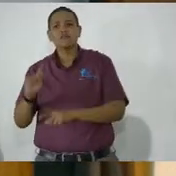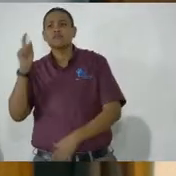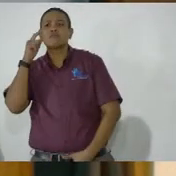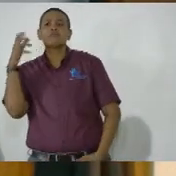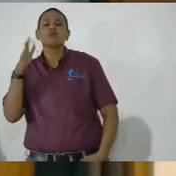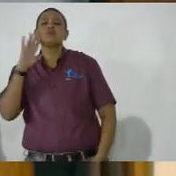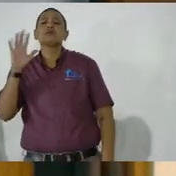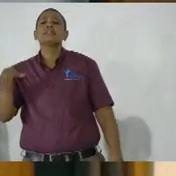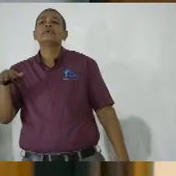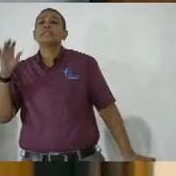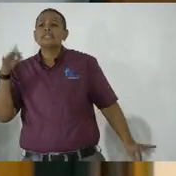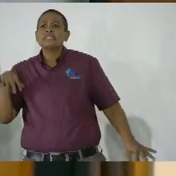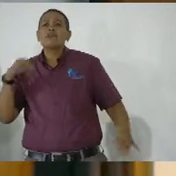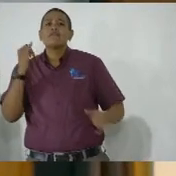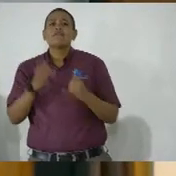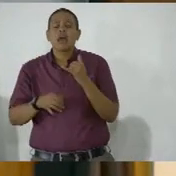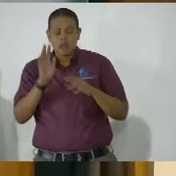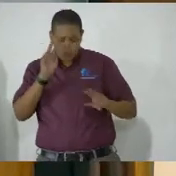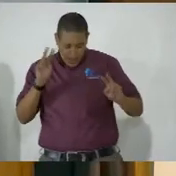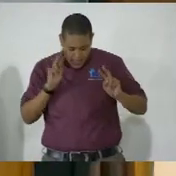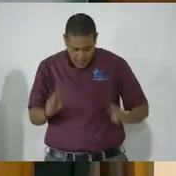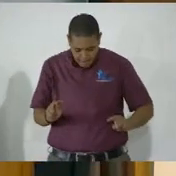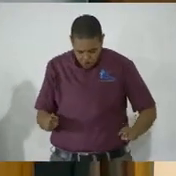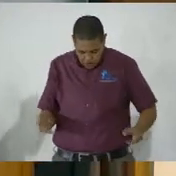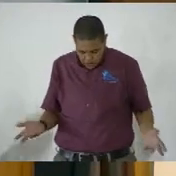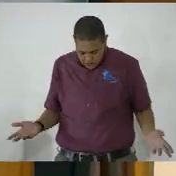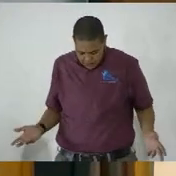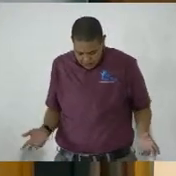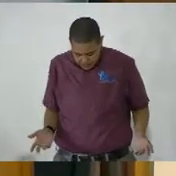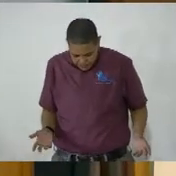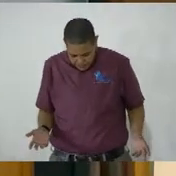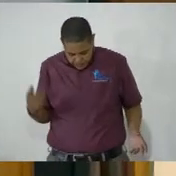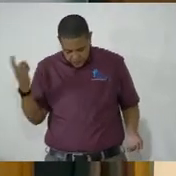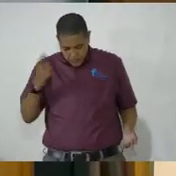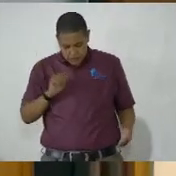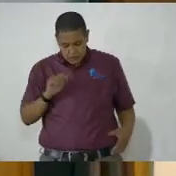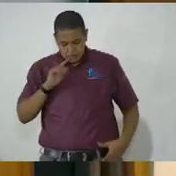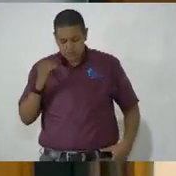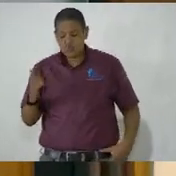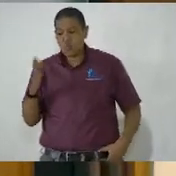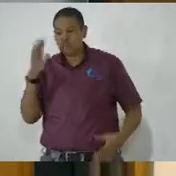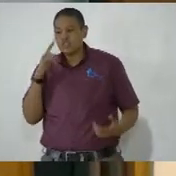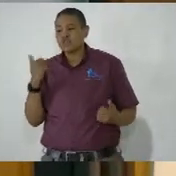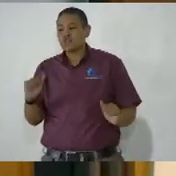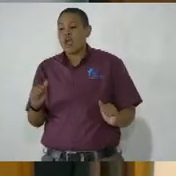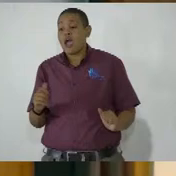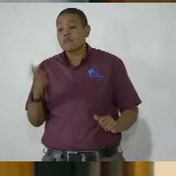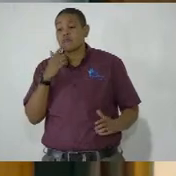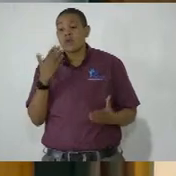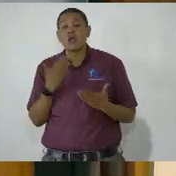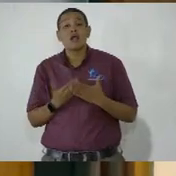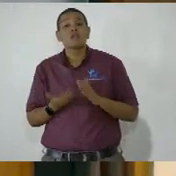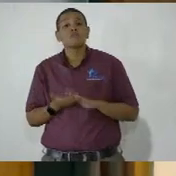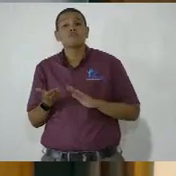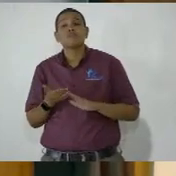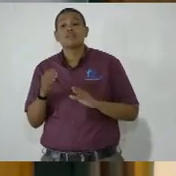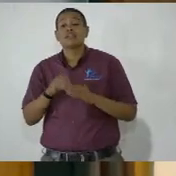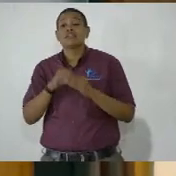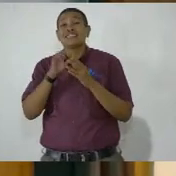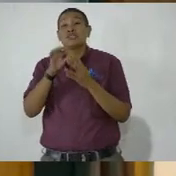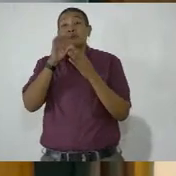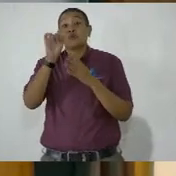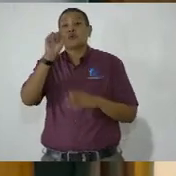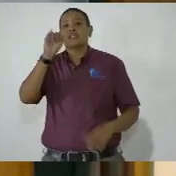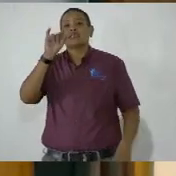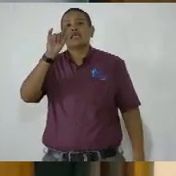final decision will be enforceable. So, Madam Speaker, it is something that I know has been tried very well, especially in Singapore,